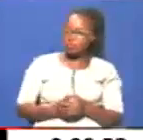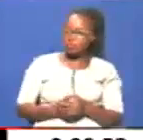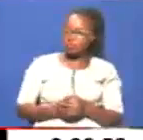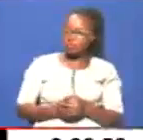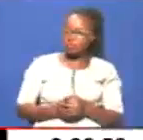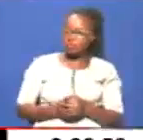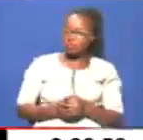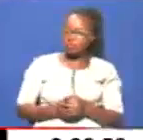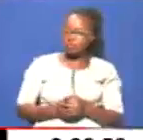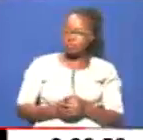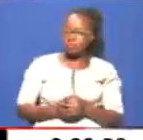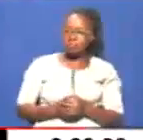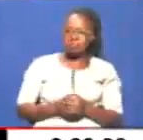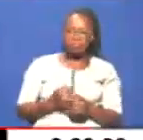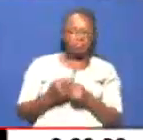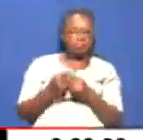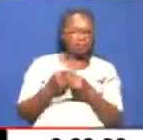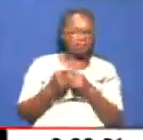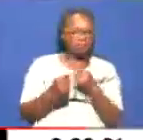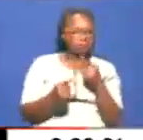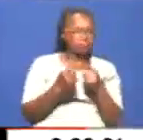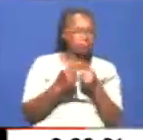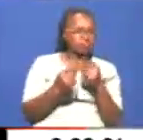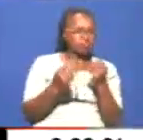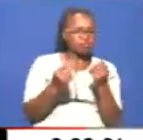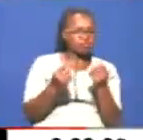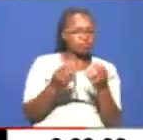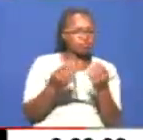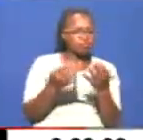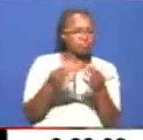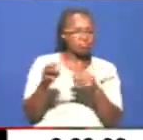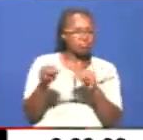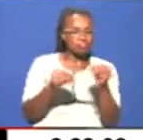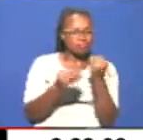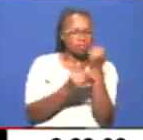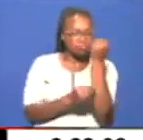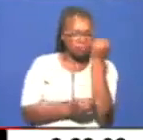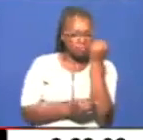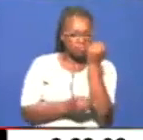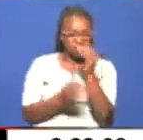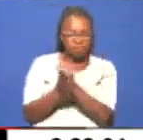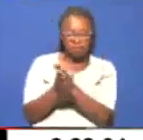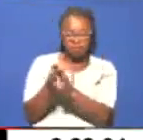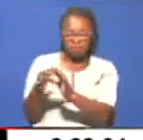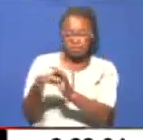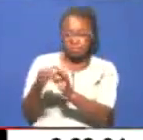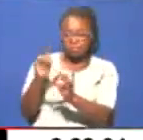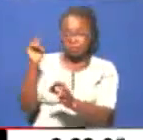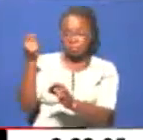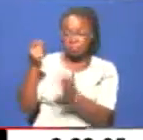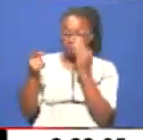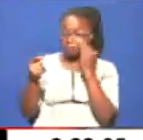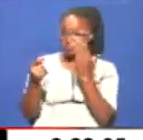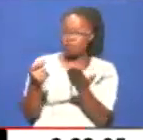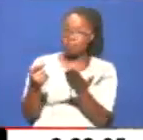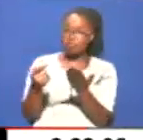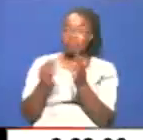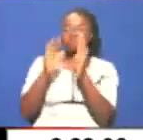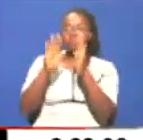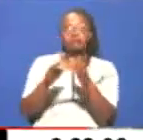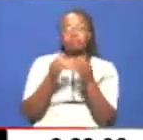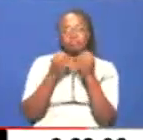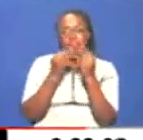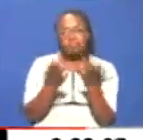Years of mismanagement and tech disruption have rendered the Postal Corporation of Kenya almost irrelevant as